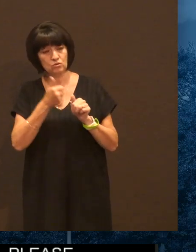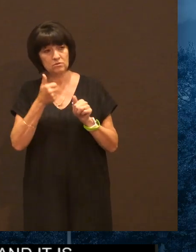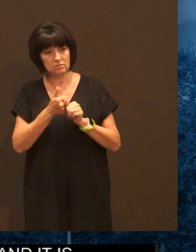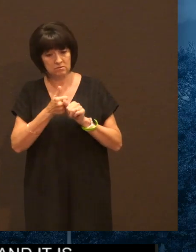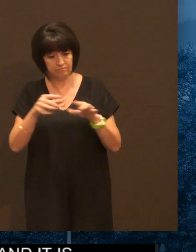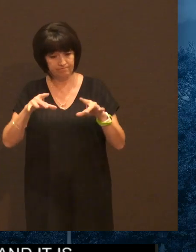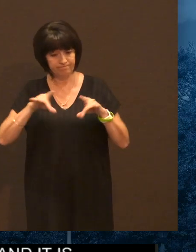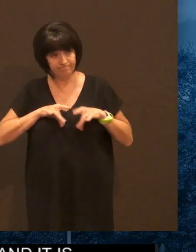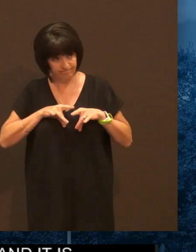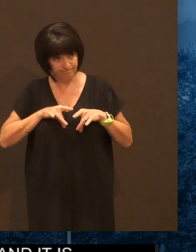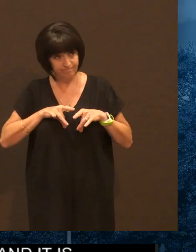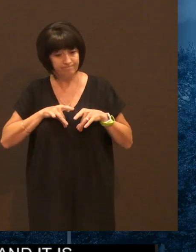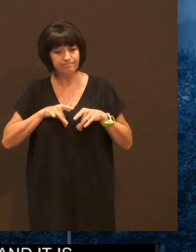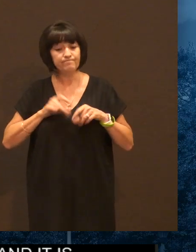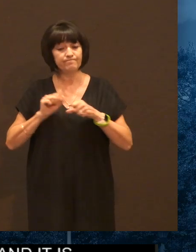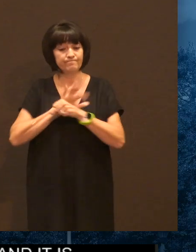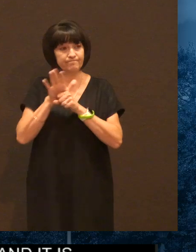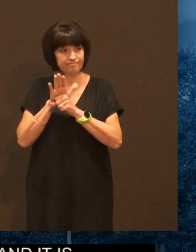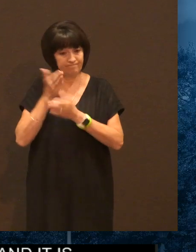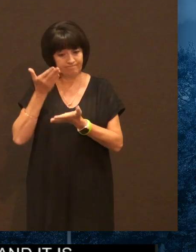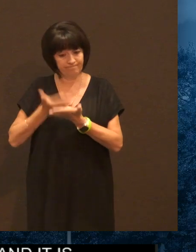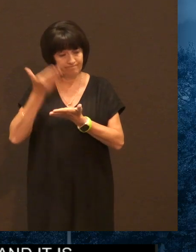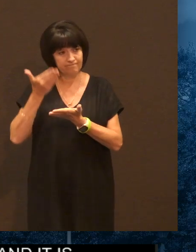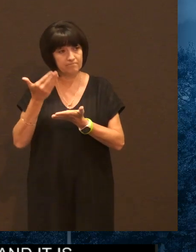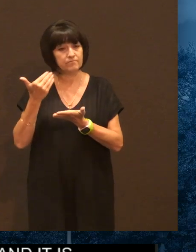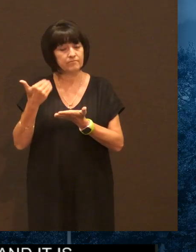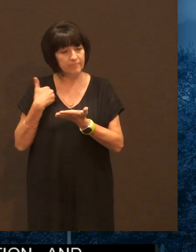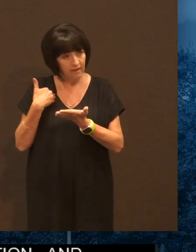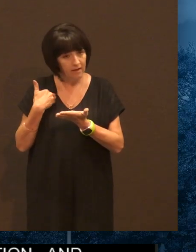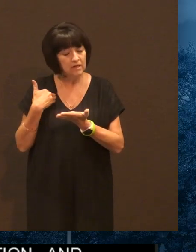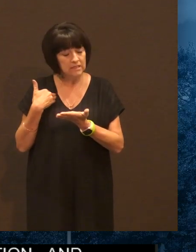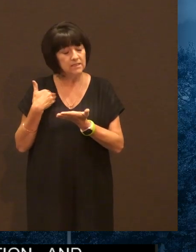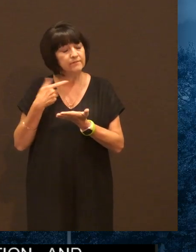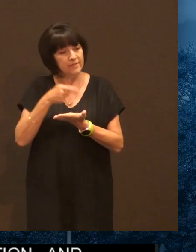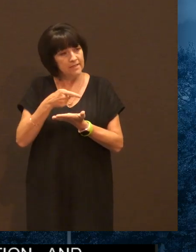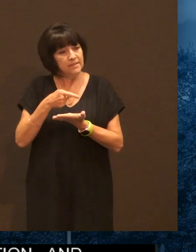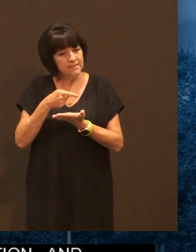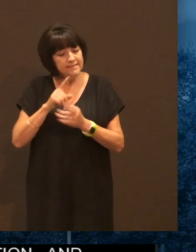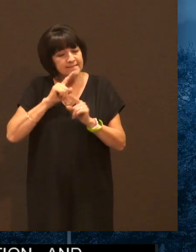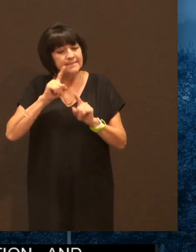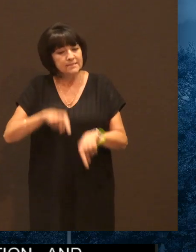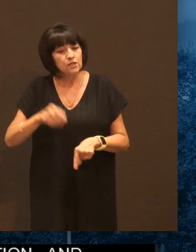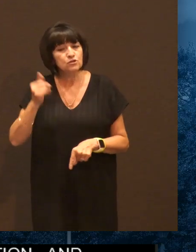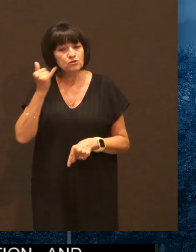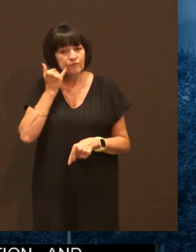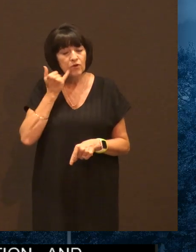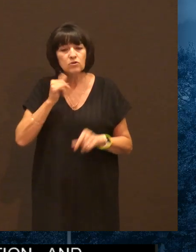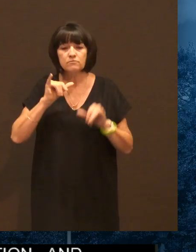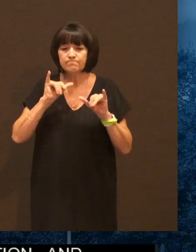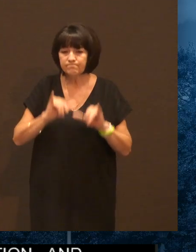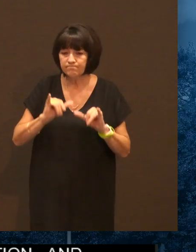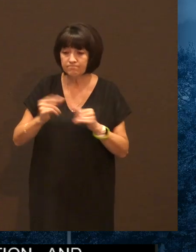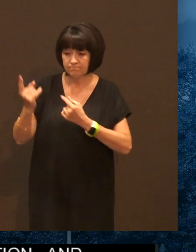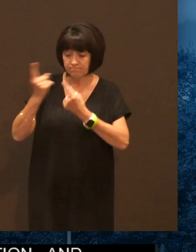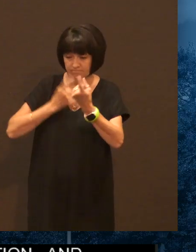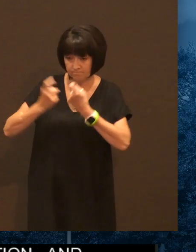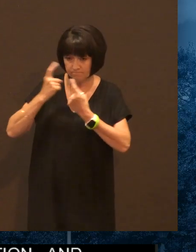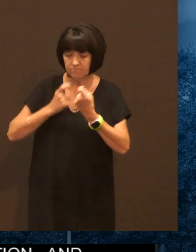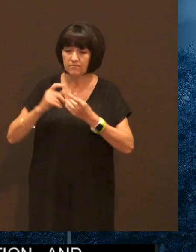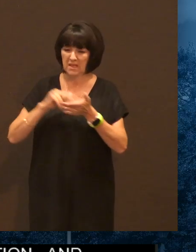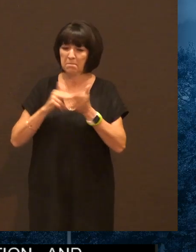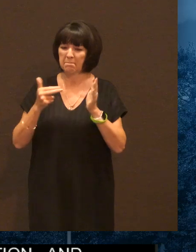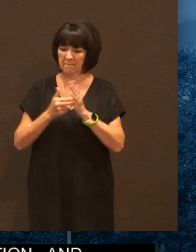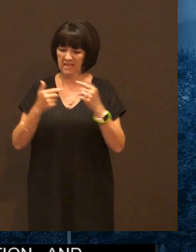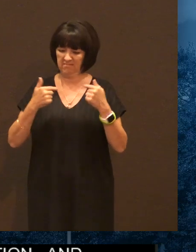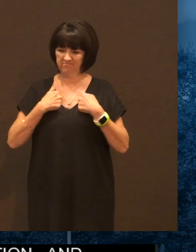contact is participating in this response by picking up the phone and having the discussion and isolating or quarantining